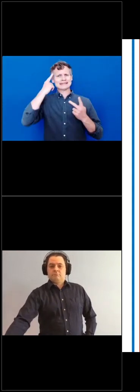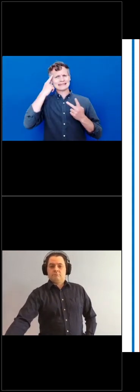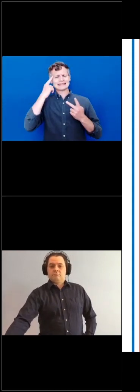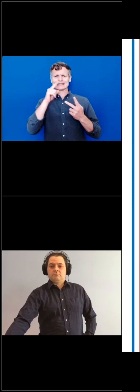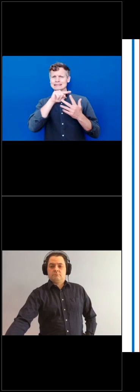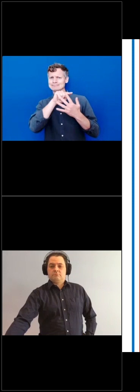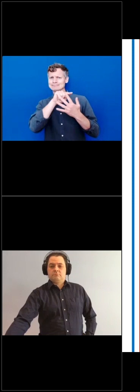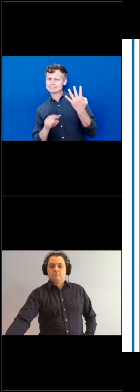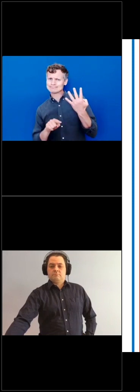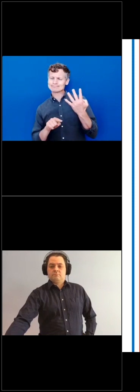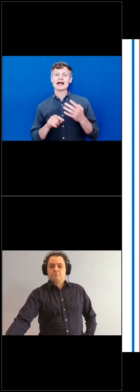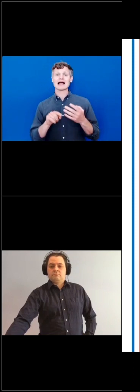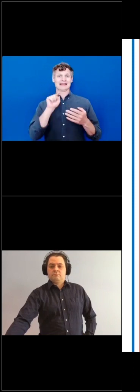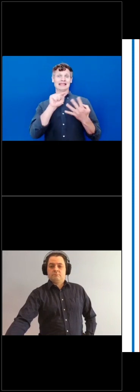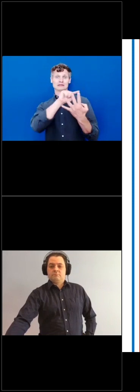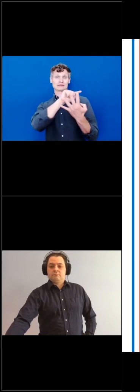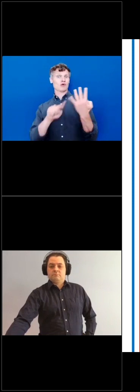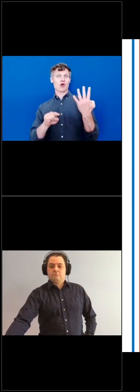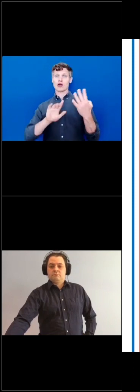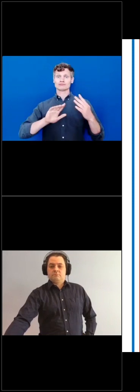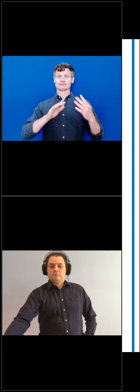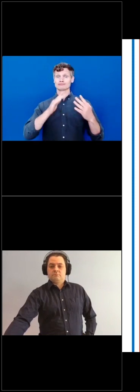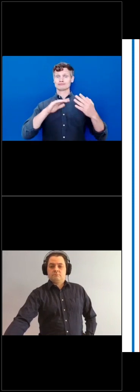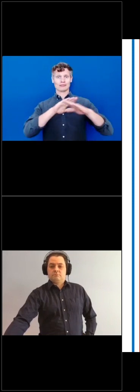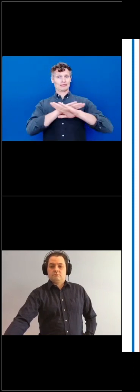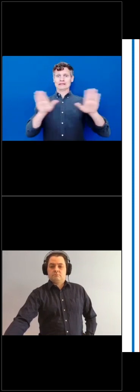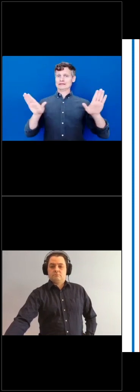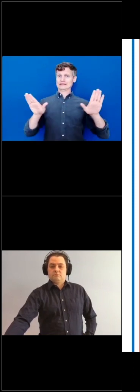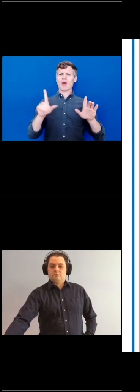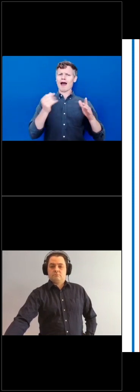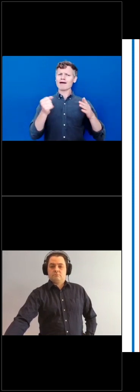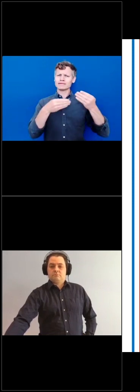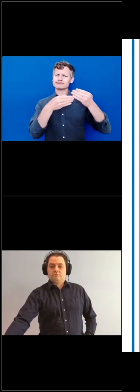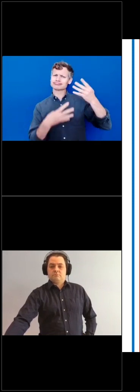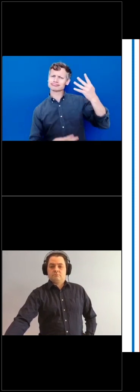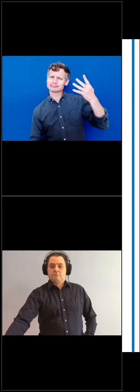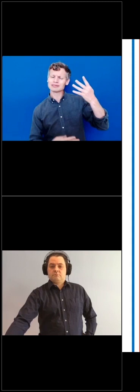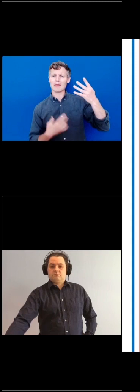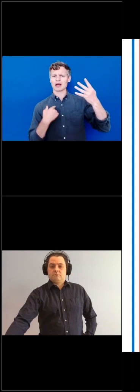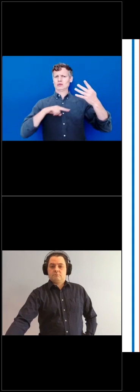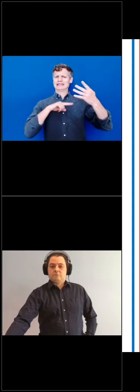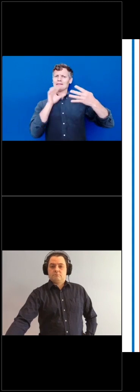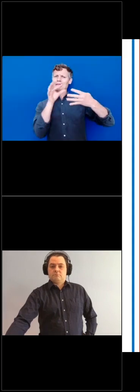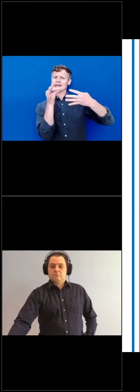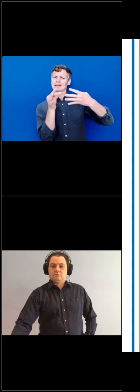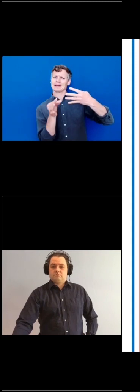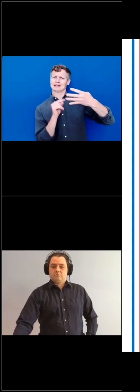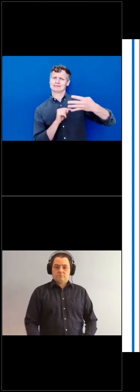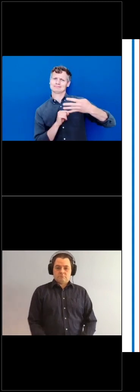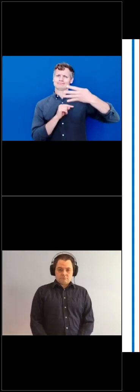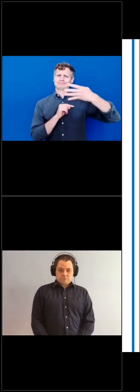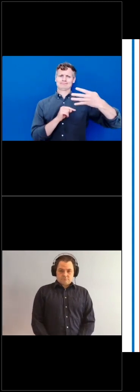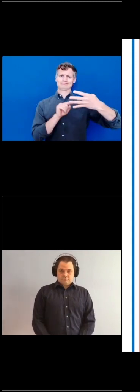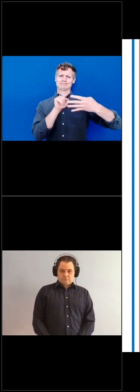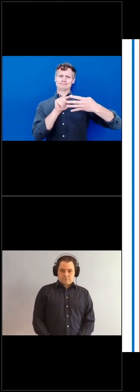exhaustive list, but we will be going into presenting the gaps in those 4 different domains, highlight some